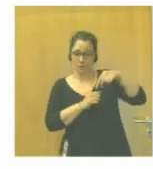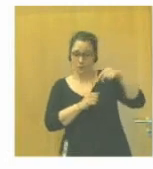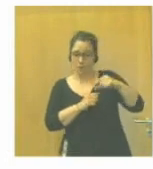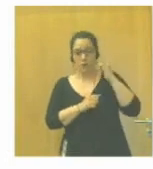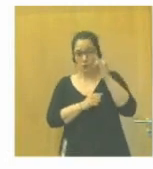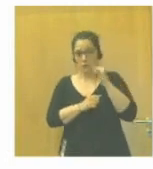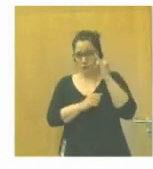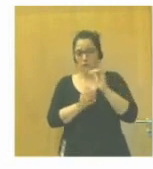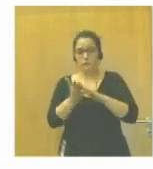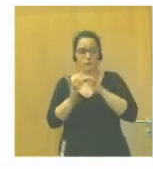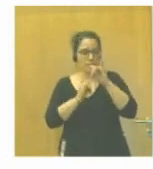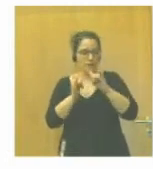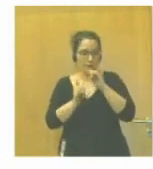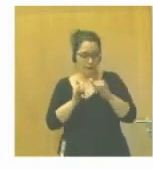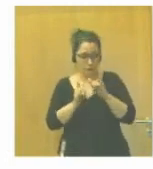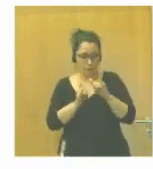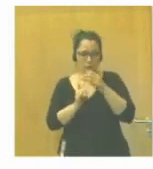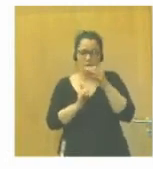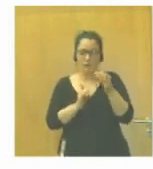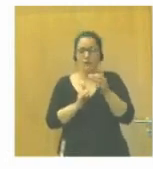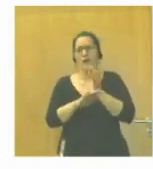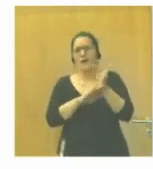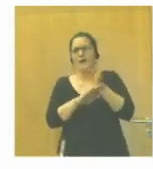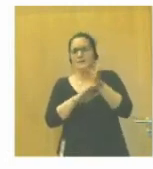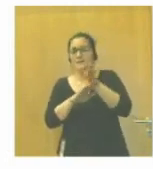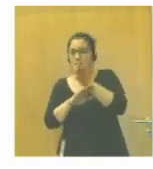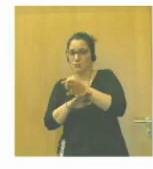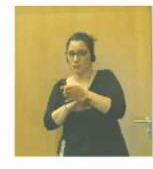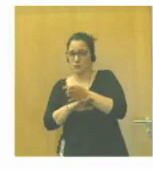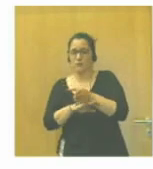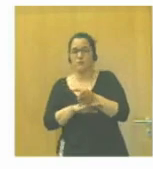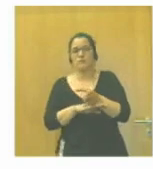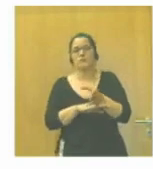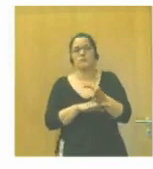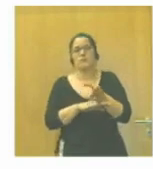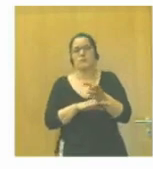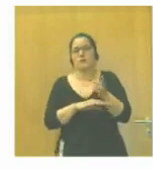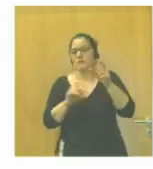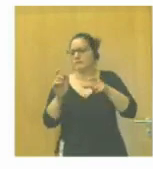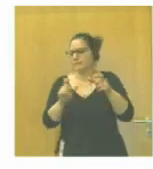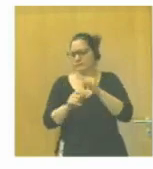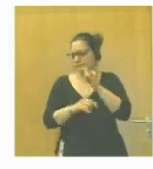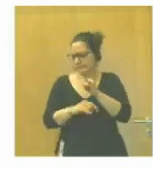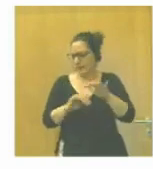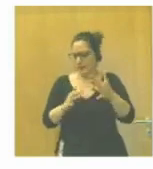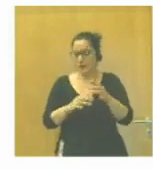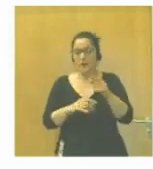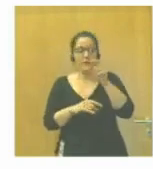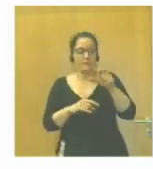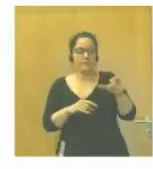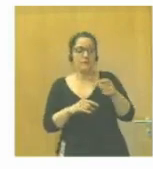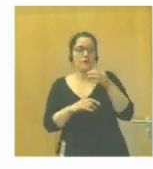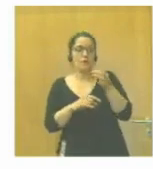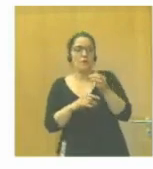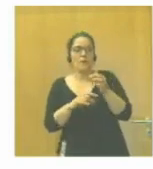have access to, the real-time data, which is like mind-blowing to us in the United States. We absolutely don't have these